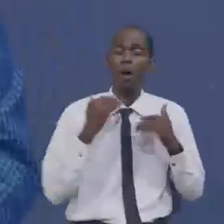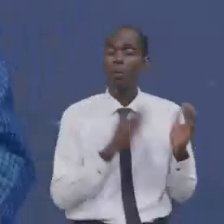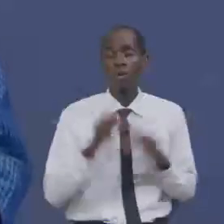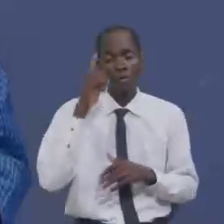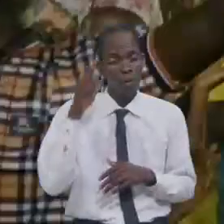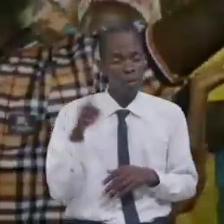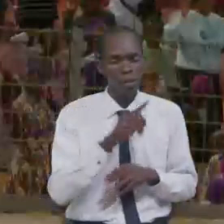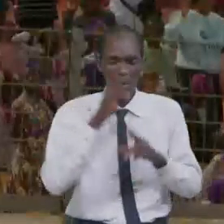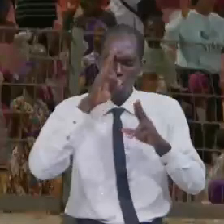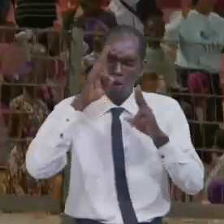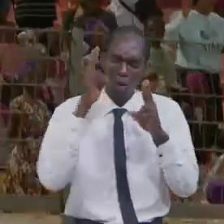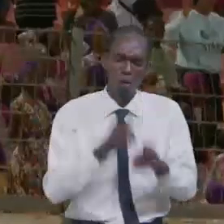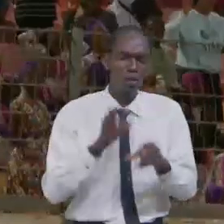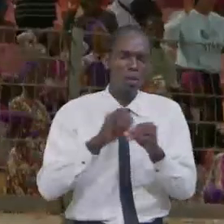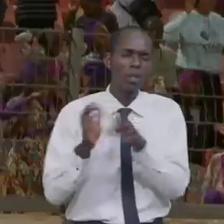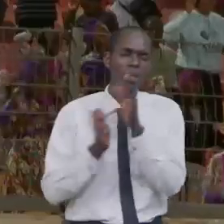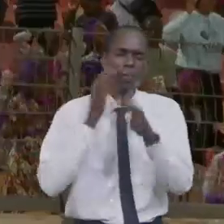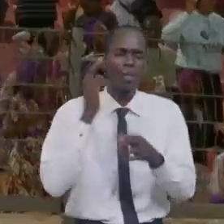in Jesus' name.